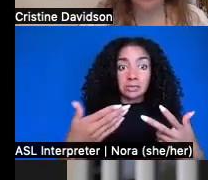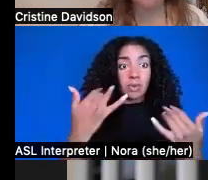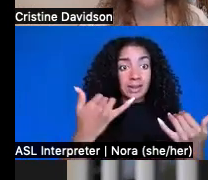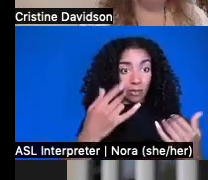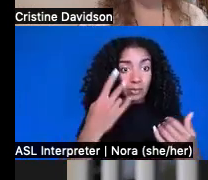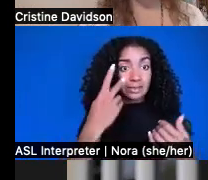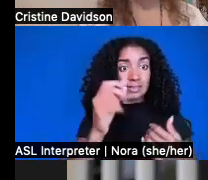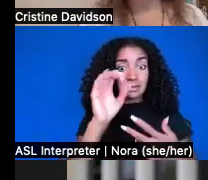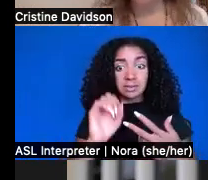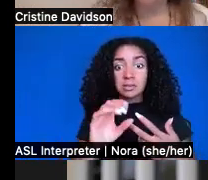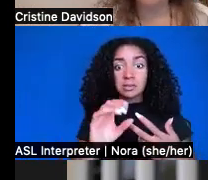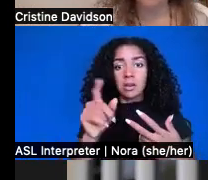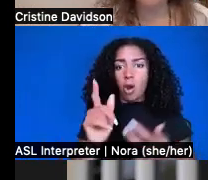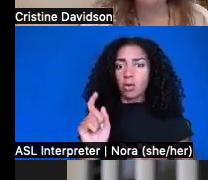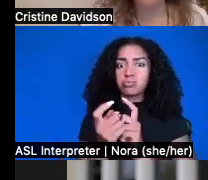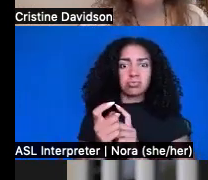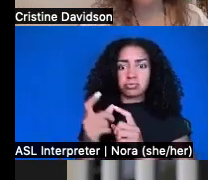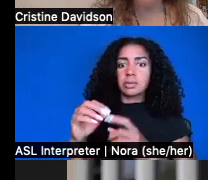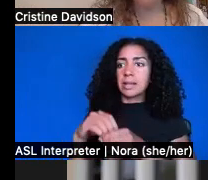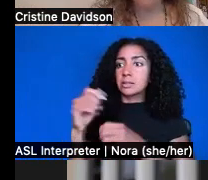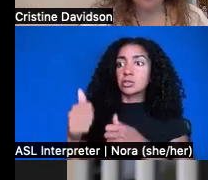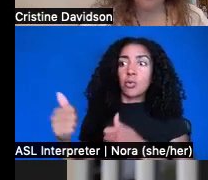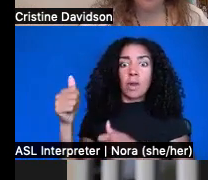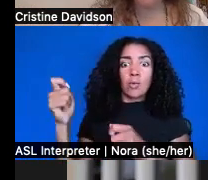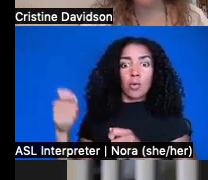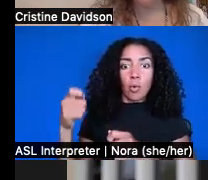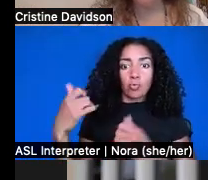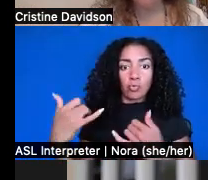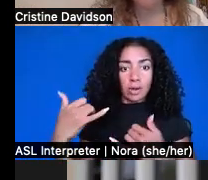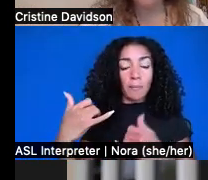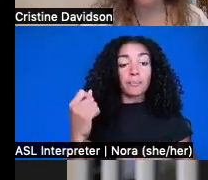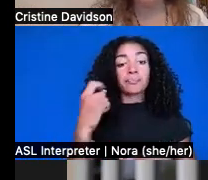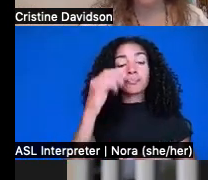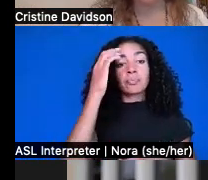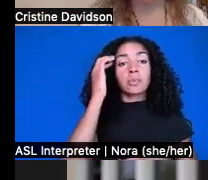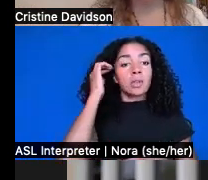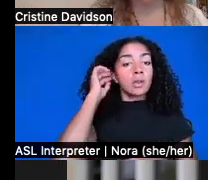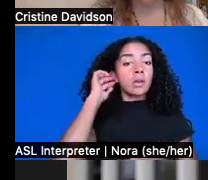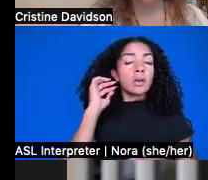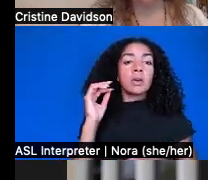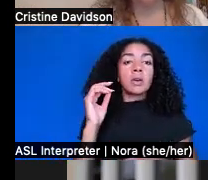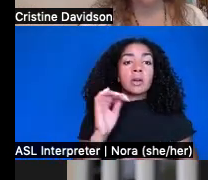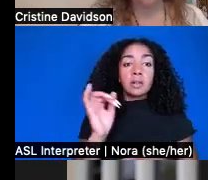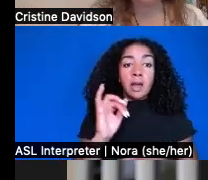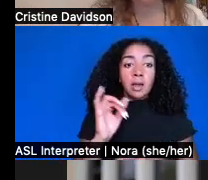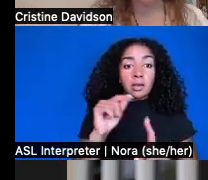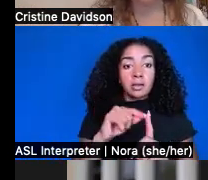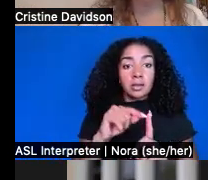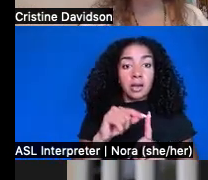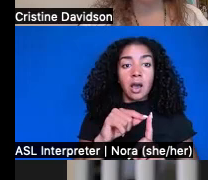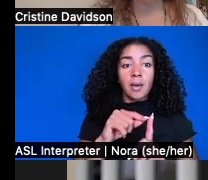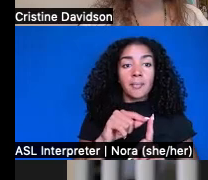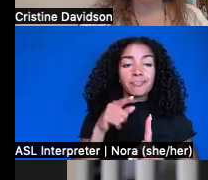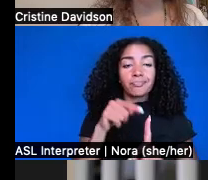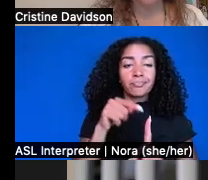Freedom Act, it's not safe either, right? We kind of thought Roe v. Wade was safe, and it's not. So we're